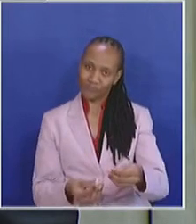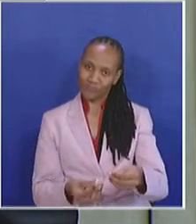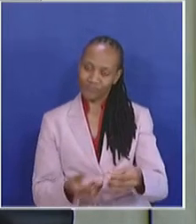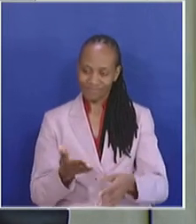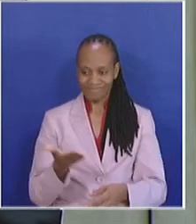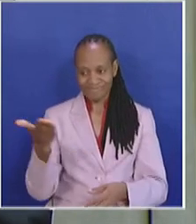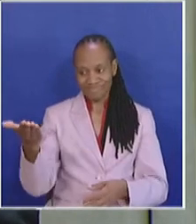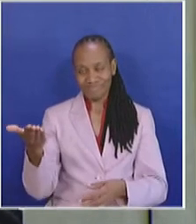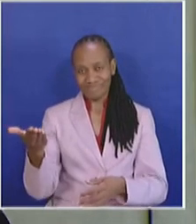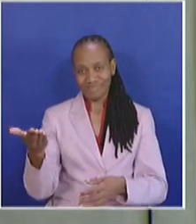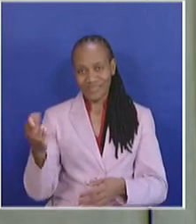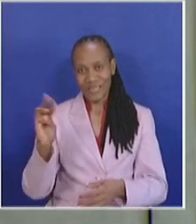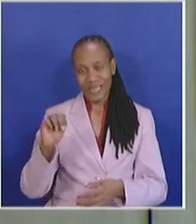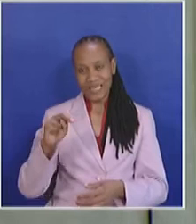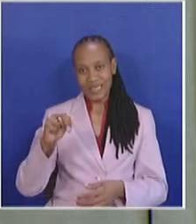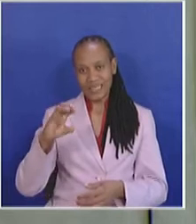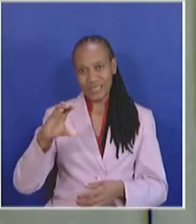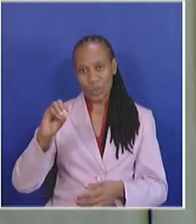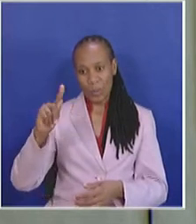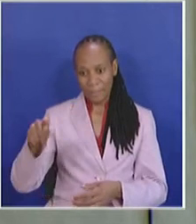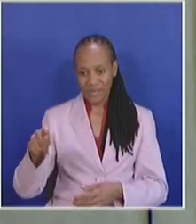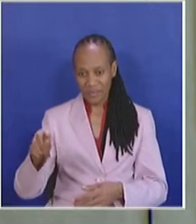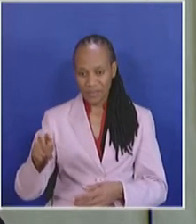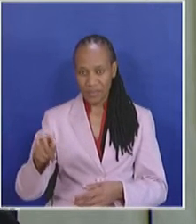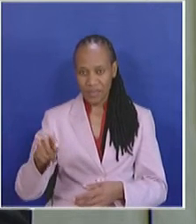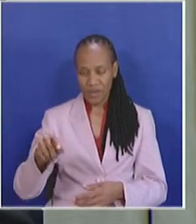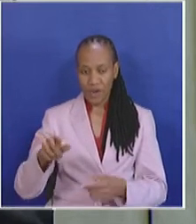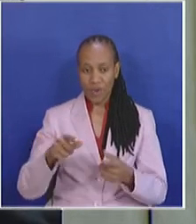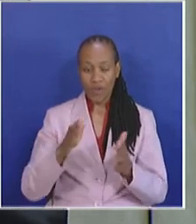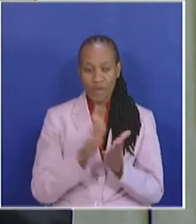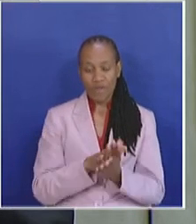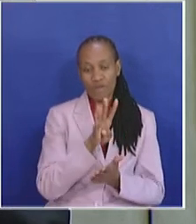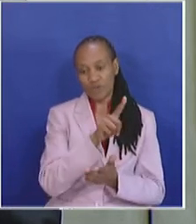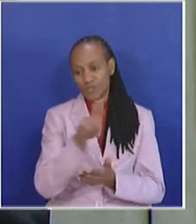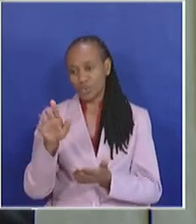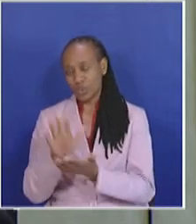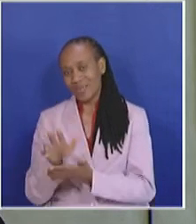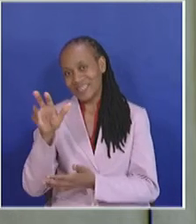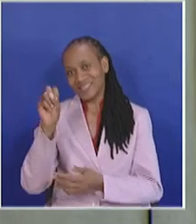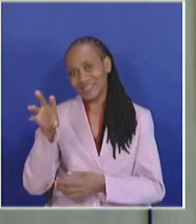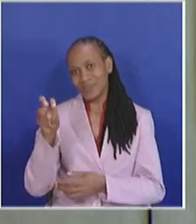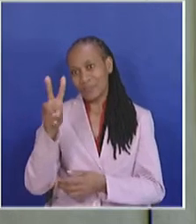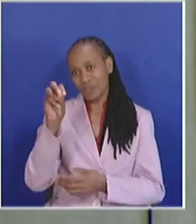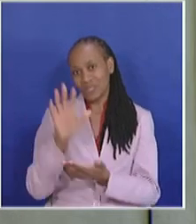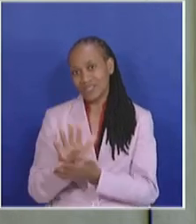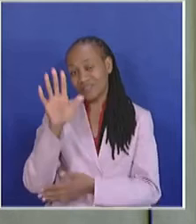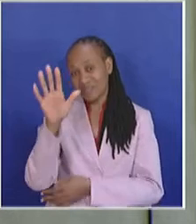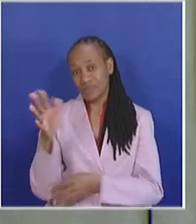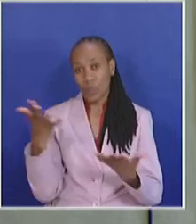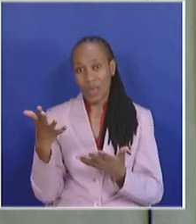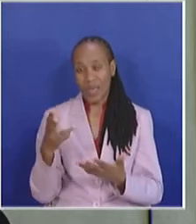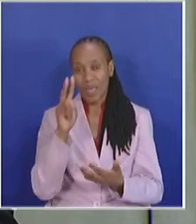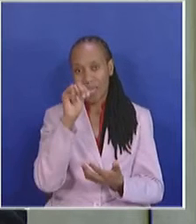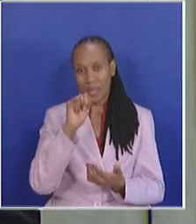NCOP week that took place during the week of the 14th to the 18th September 2015 in